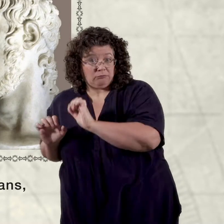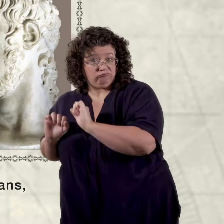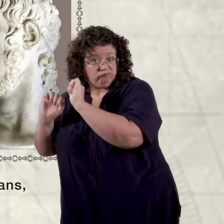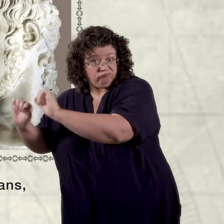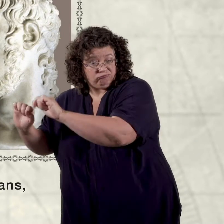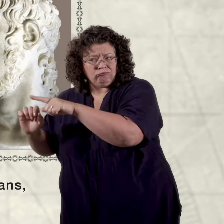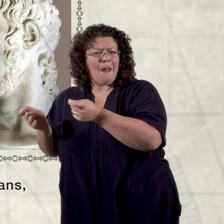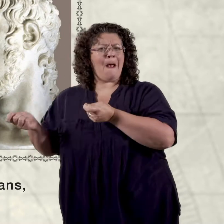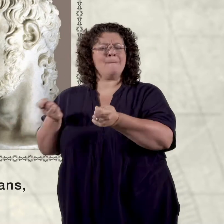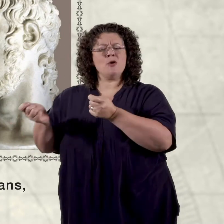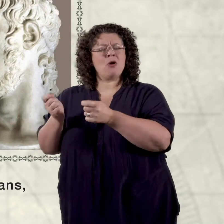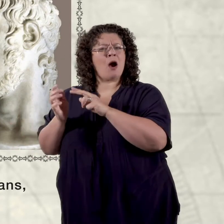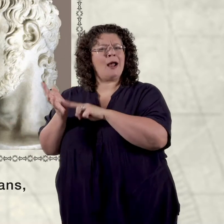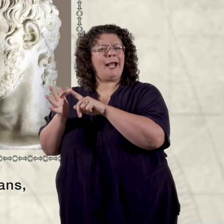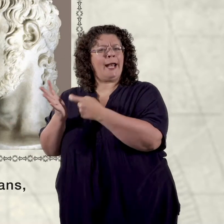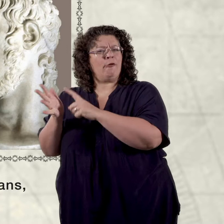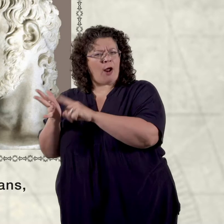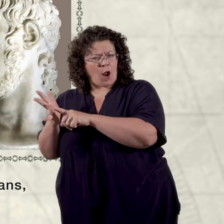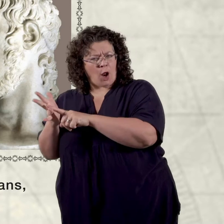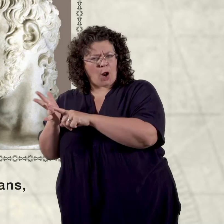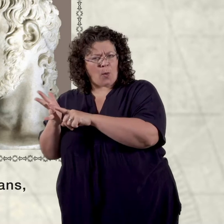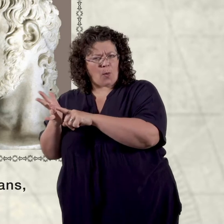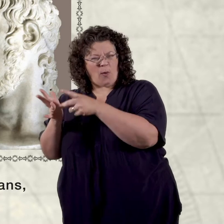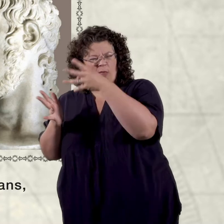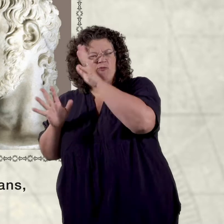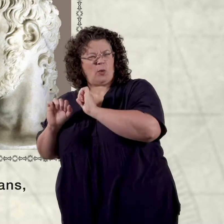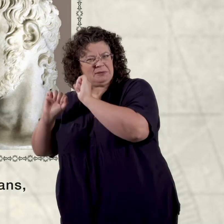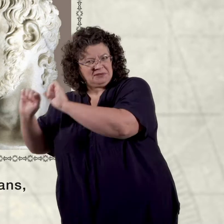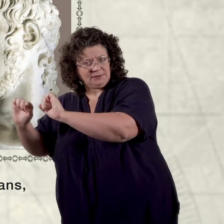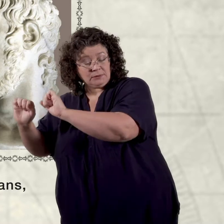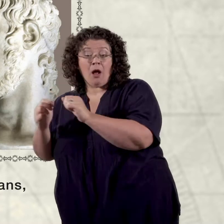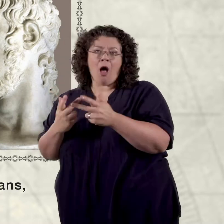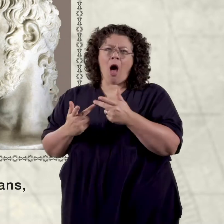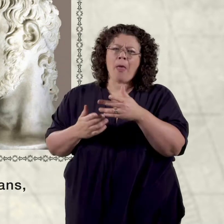Nero and the Romans and the other half to us.